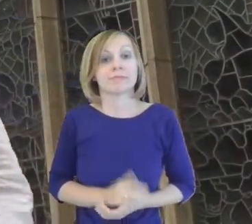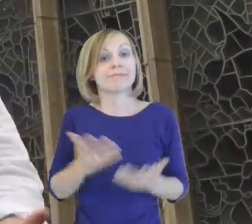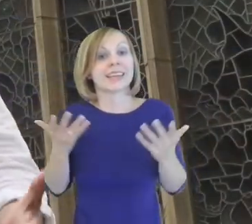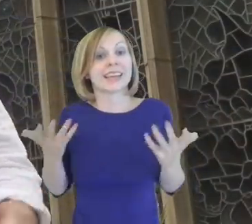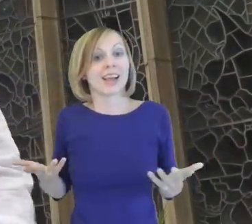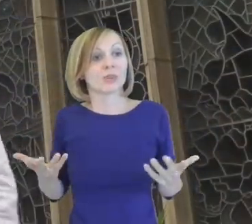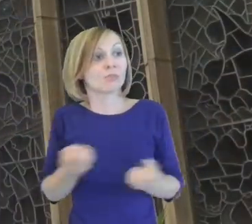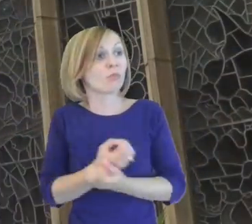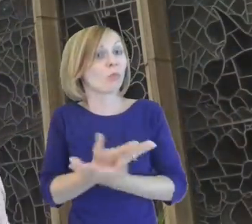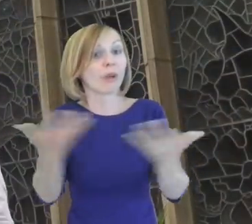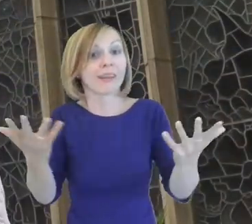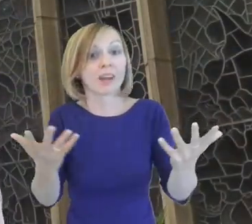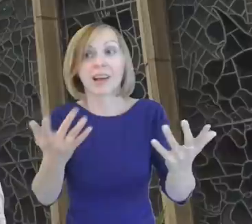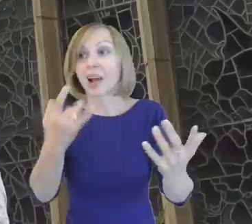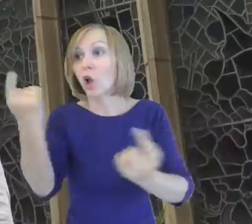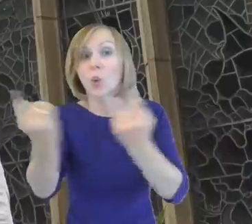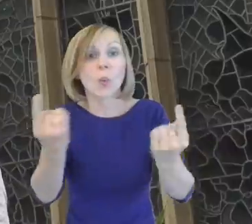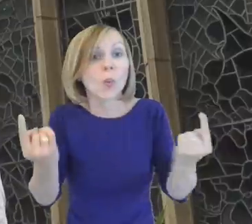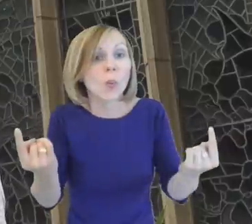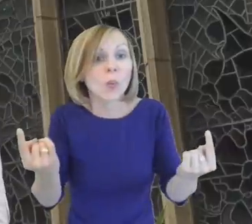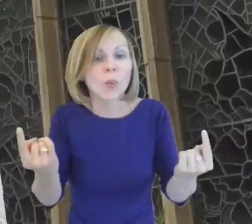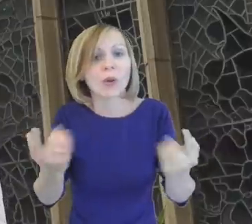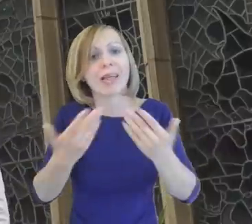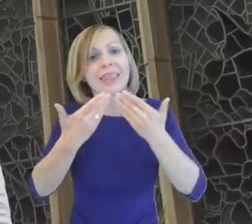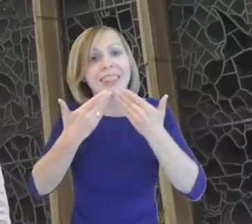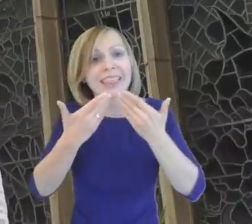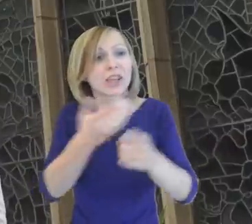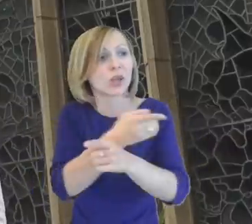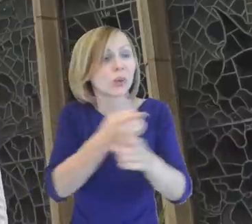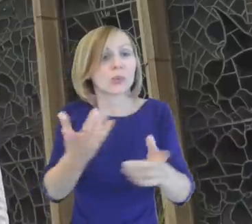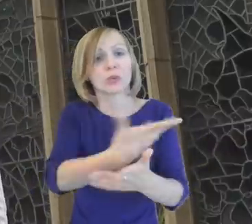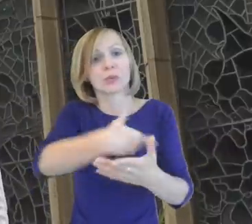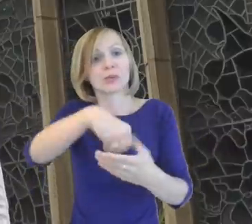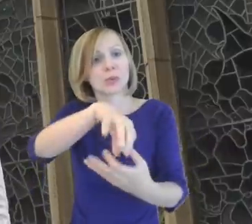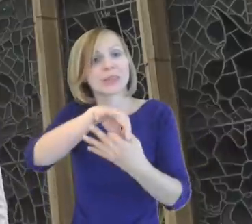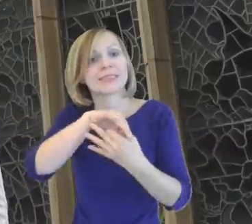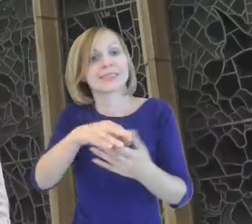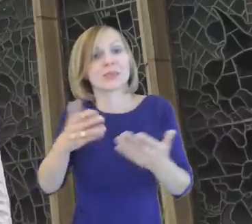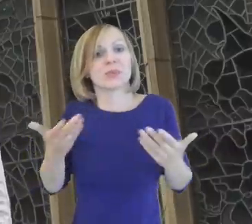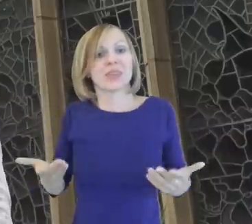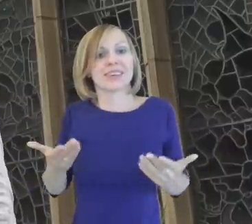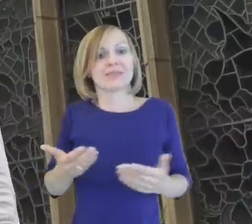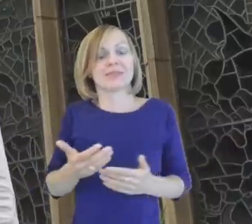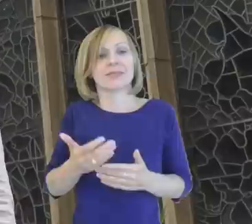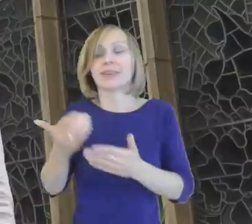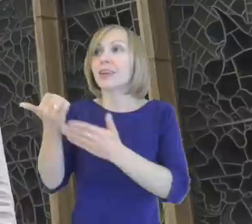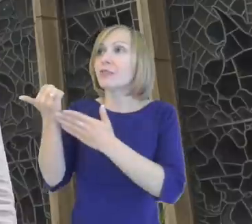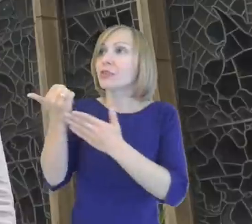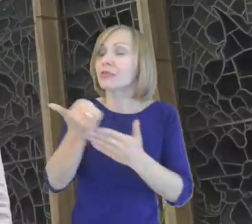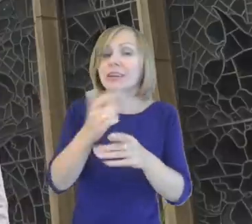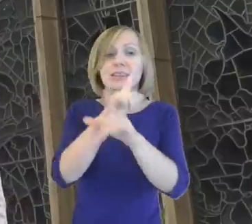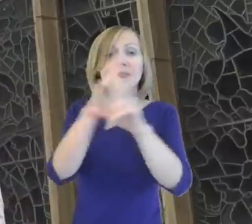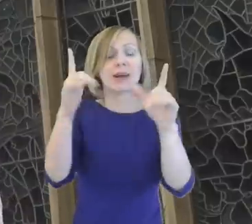And now, wherever you've been, whoever you are, thank you so much for joining us for our worship this morning. And the grace of our Lord